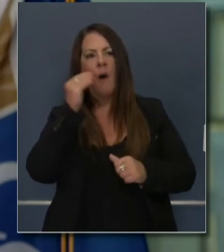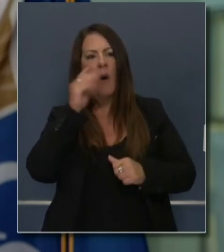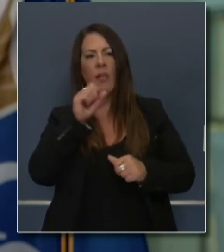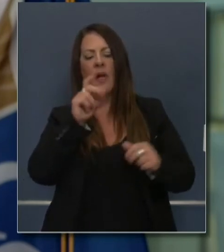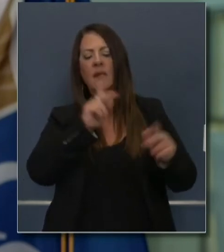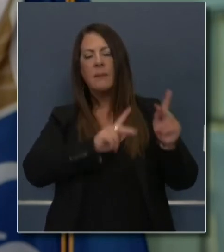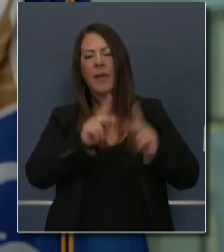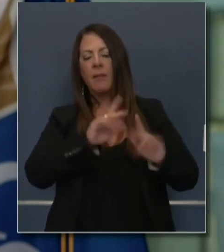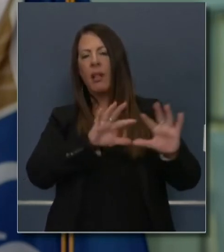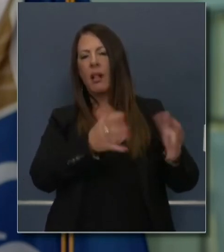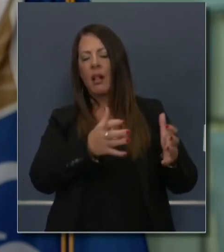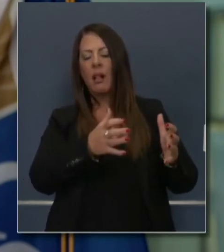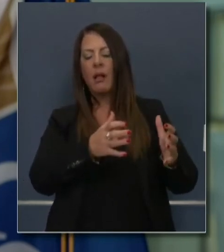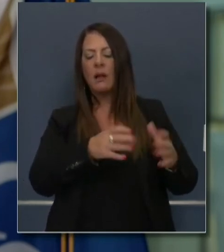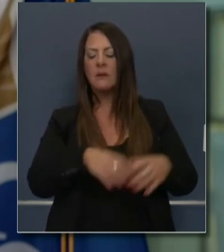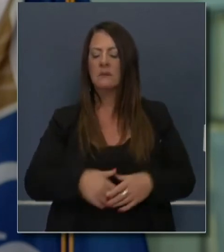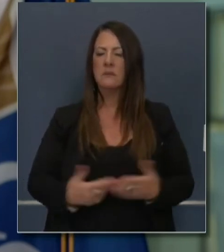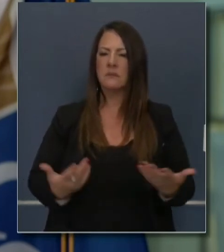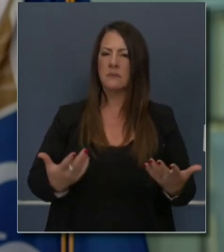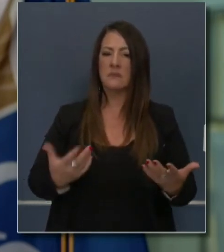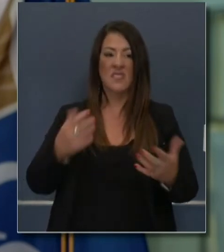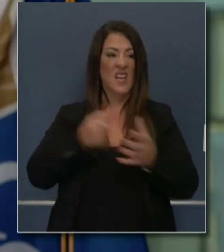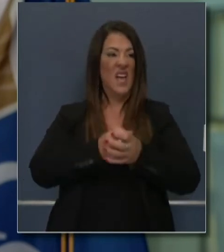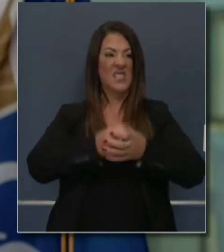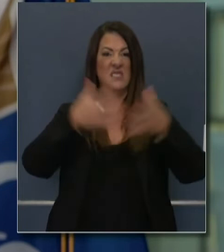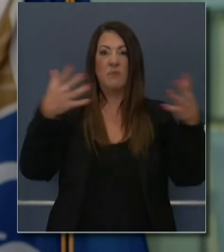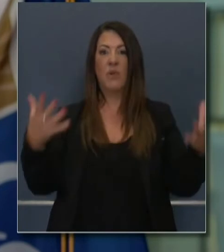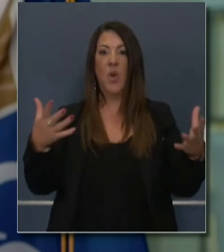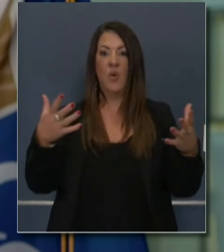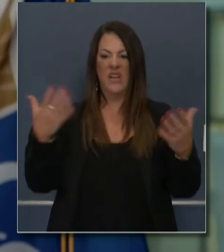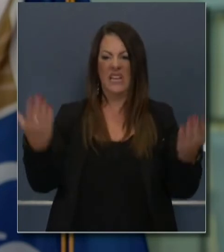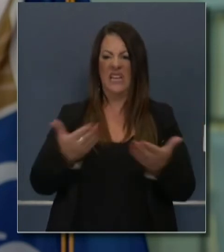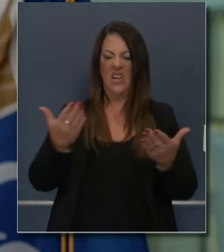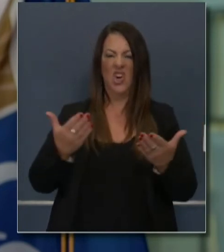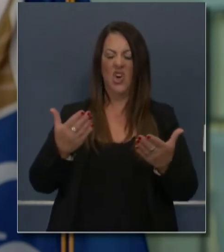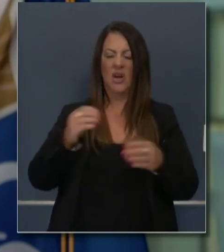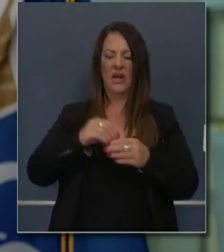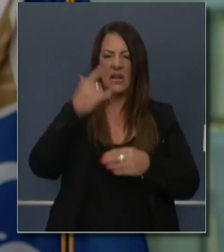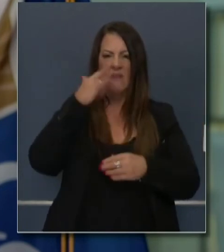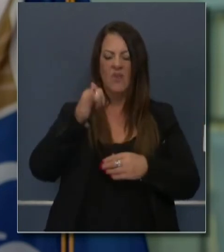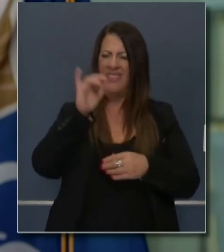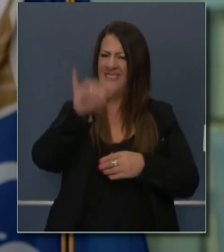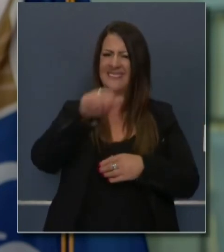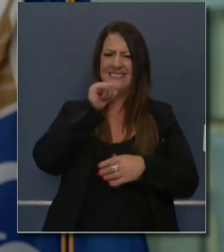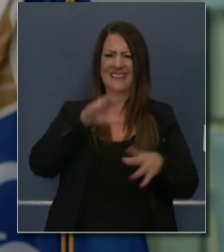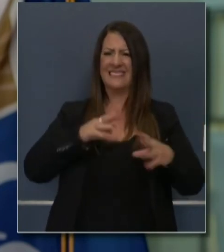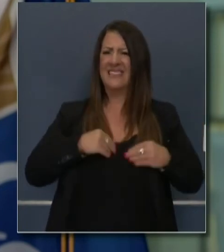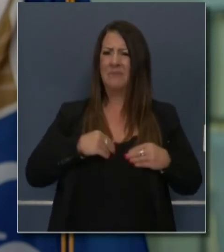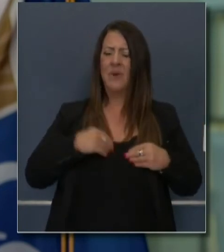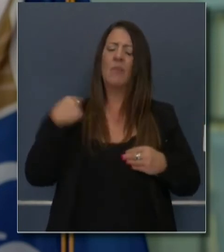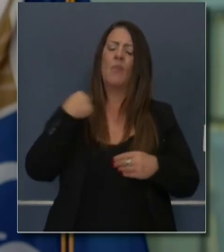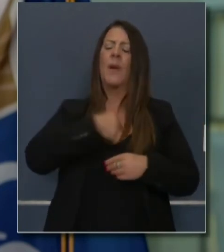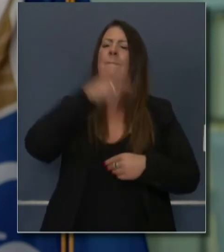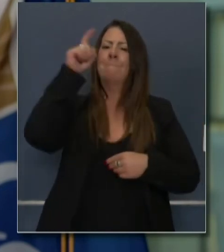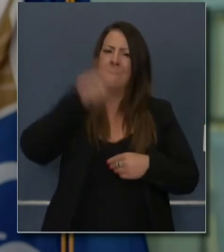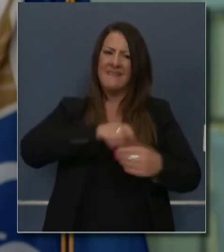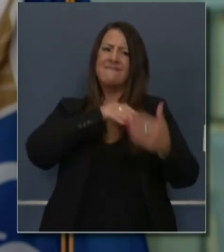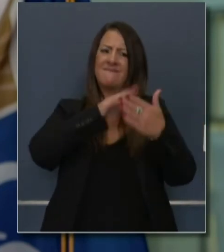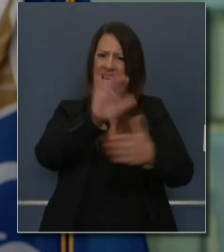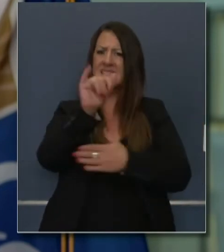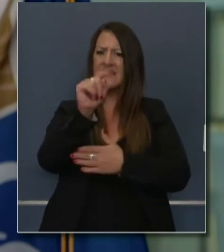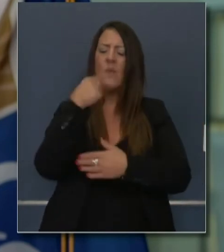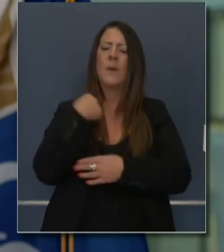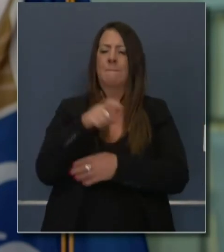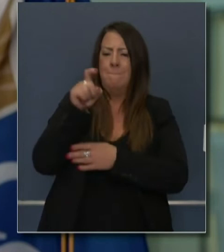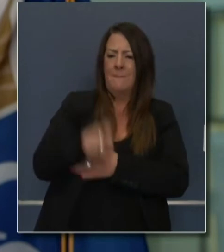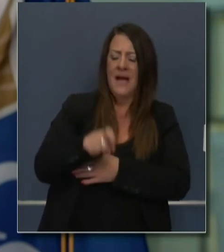homeless issue has exploded in the state over the last number of years. It's unacceptable. And we have to hit it head on. We have to do